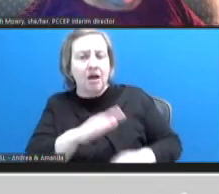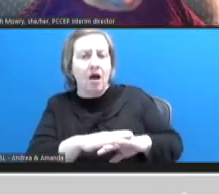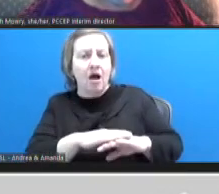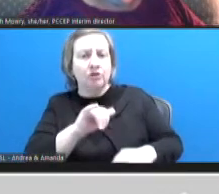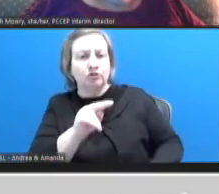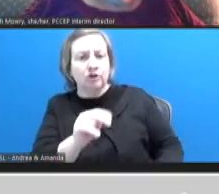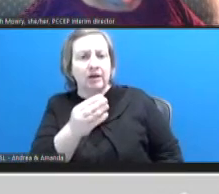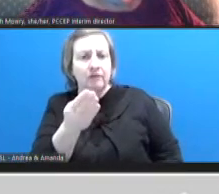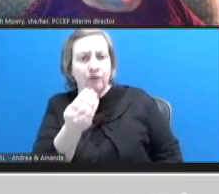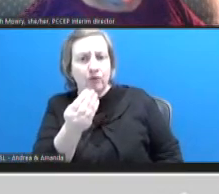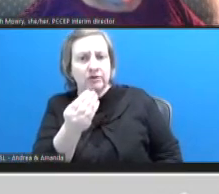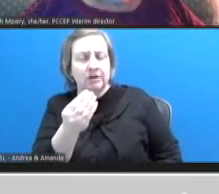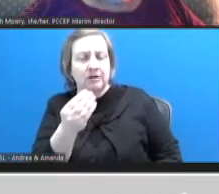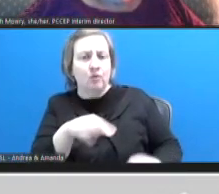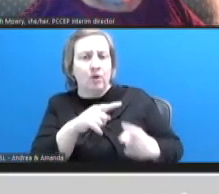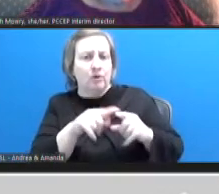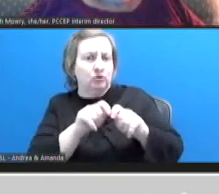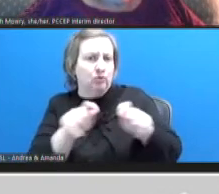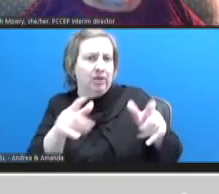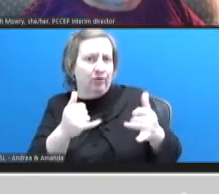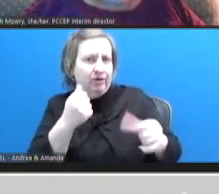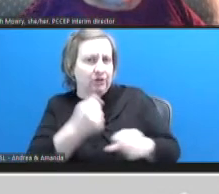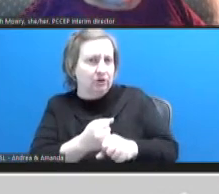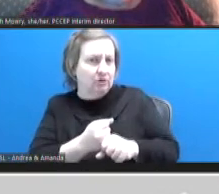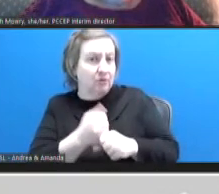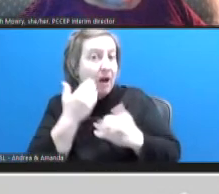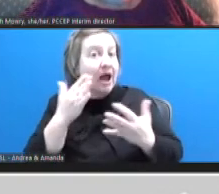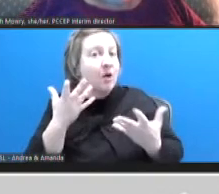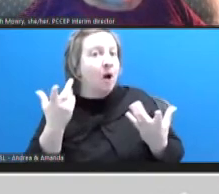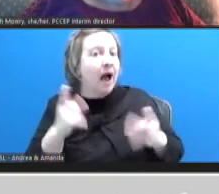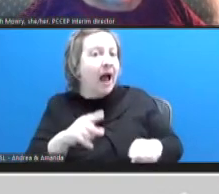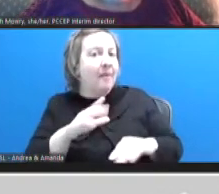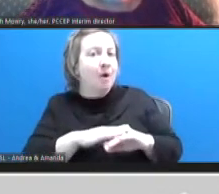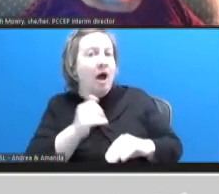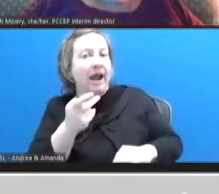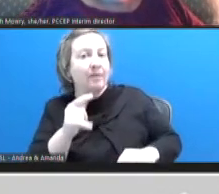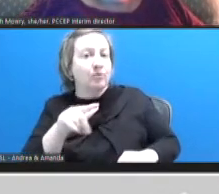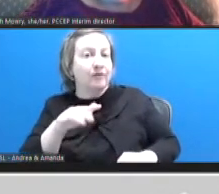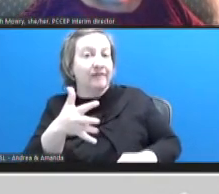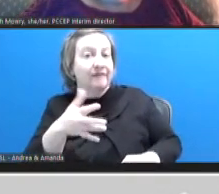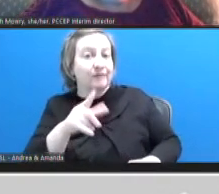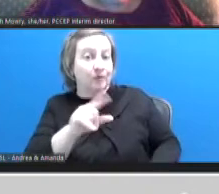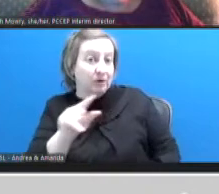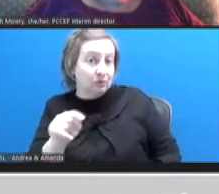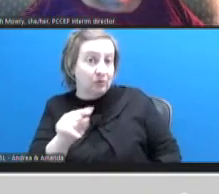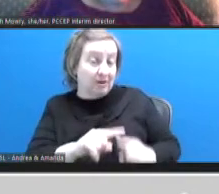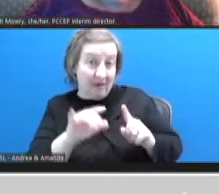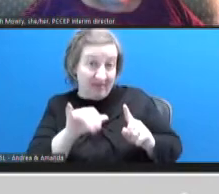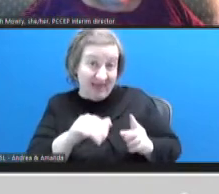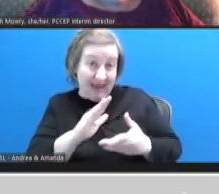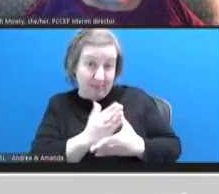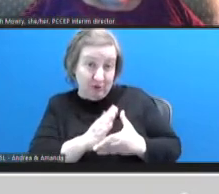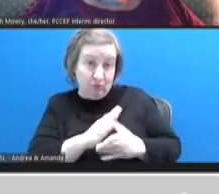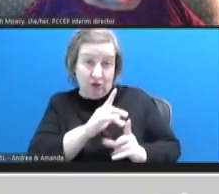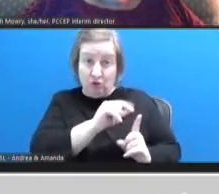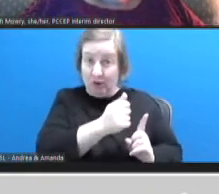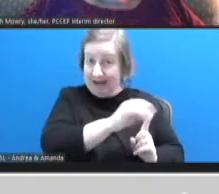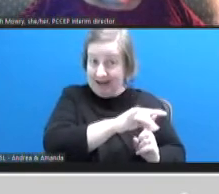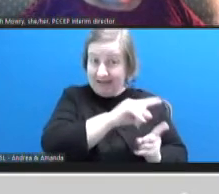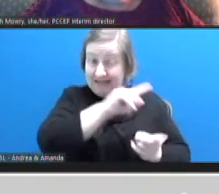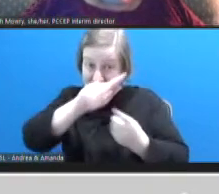year. So I don't know what was done with it on April 5 of 2020, but that was in between 2018 and